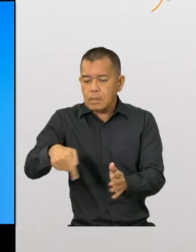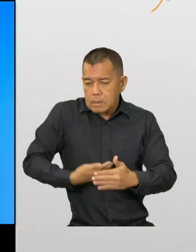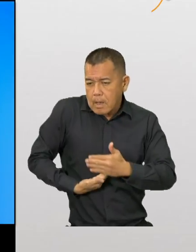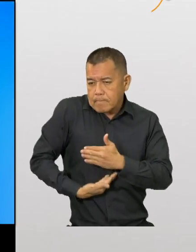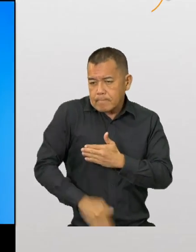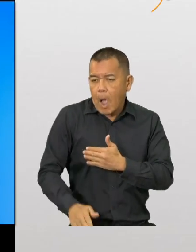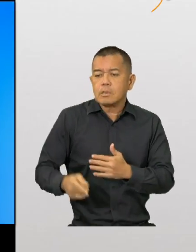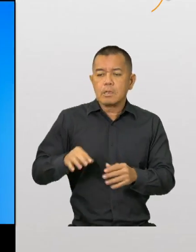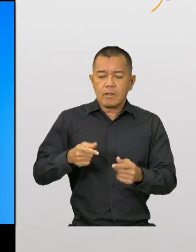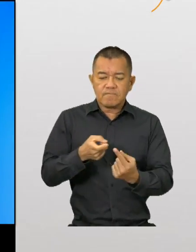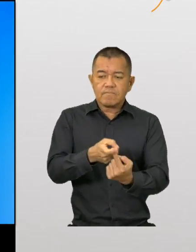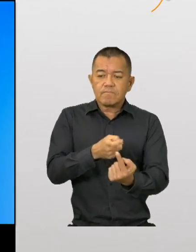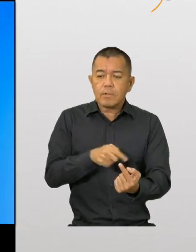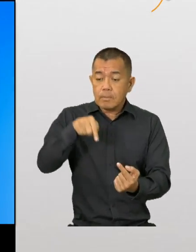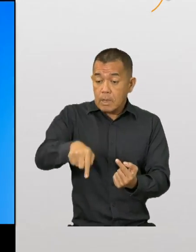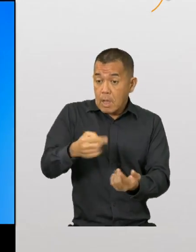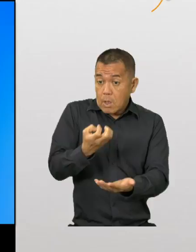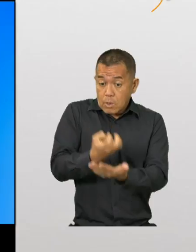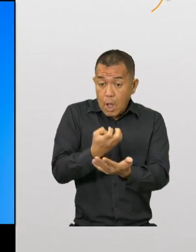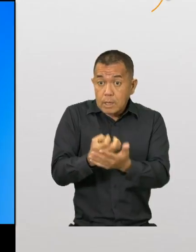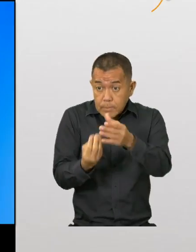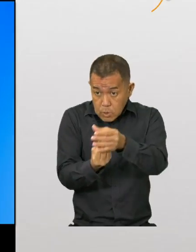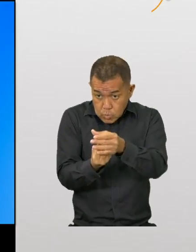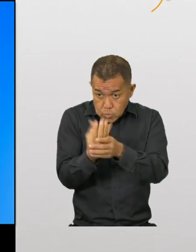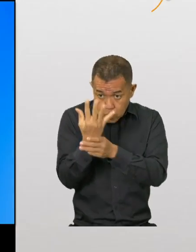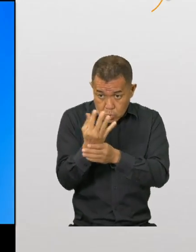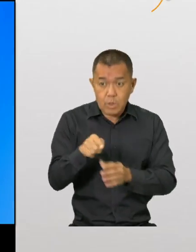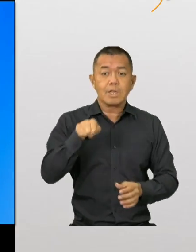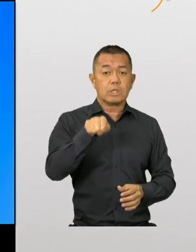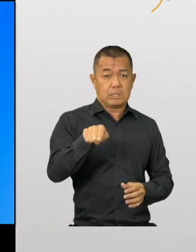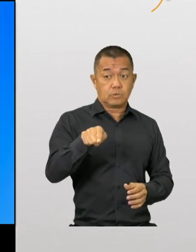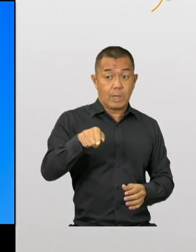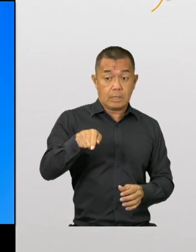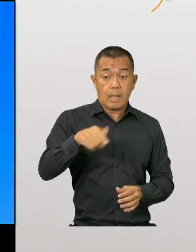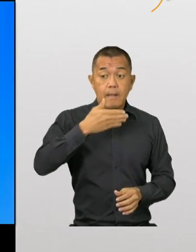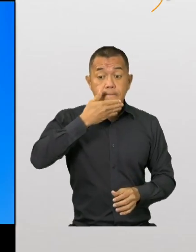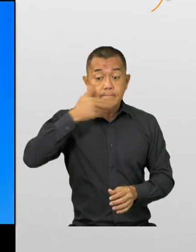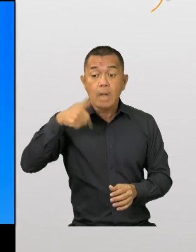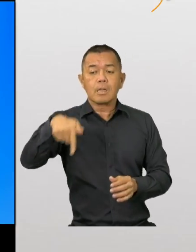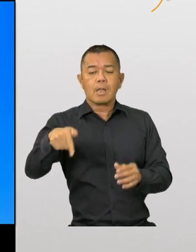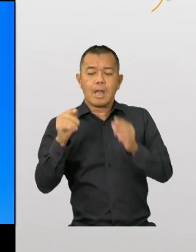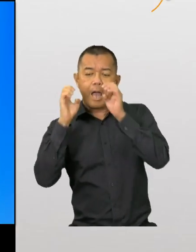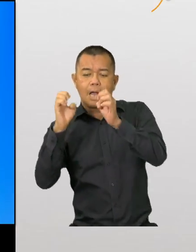growth, and they were generally better educated than the pioneers, especially the younger ones.